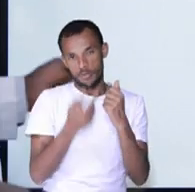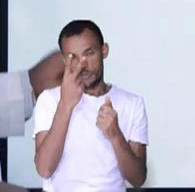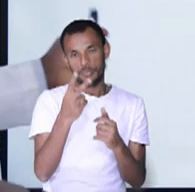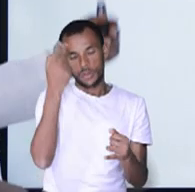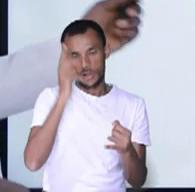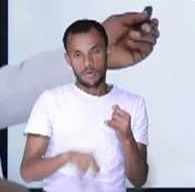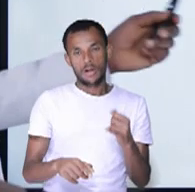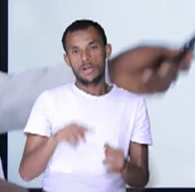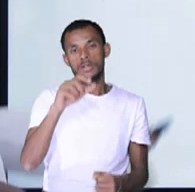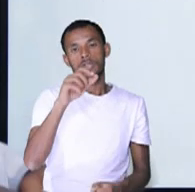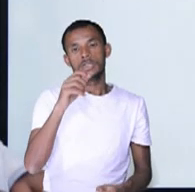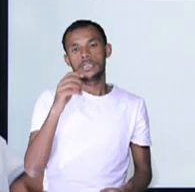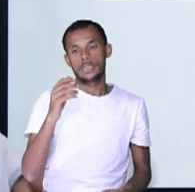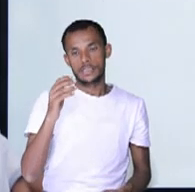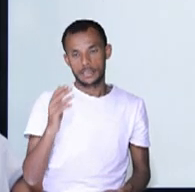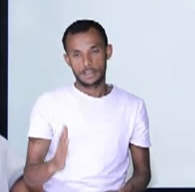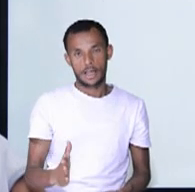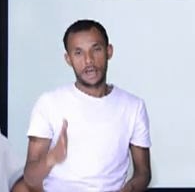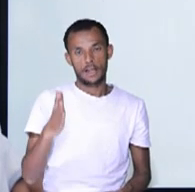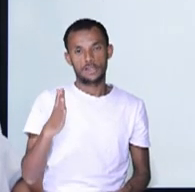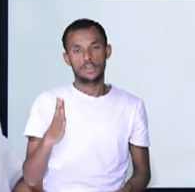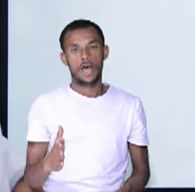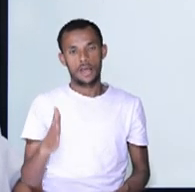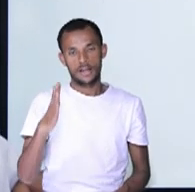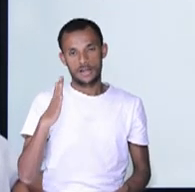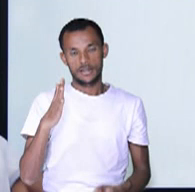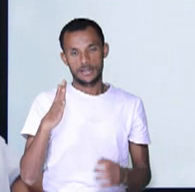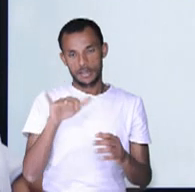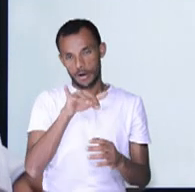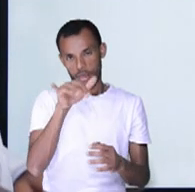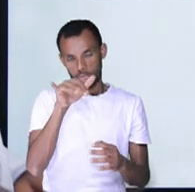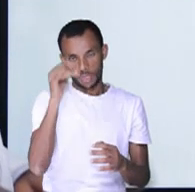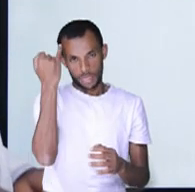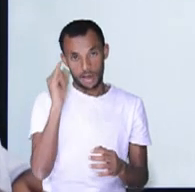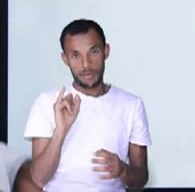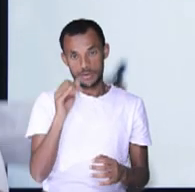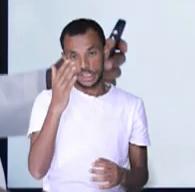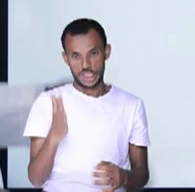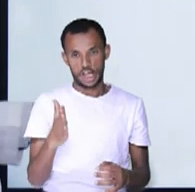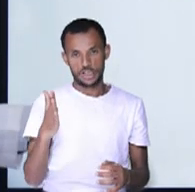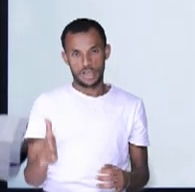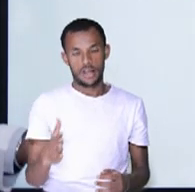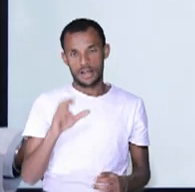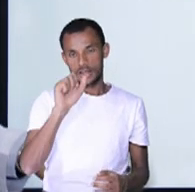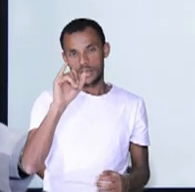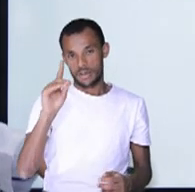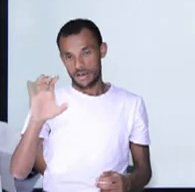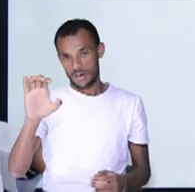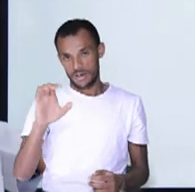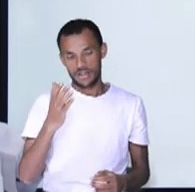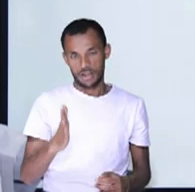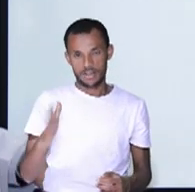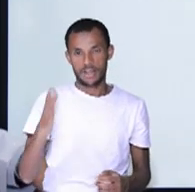The last one, side-side similarity theorem. Side-side similarity theorem. If three